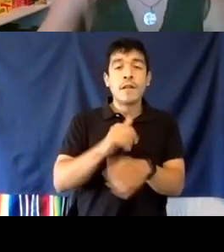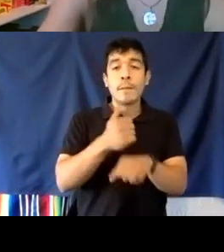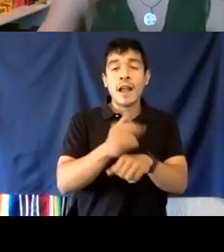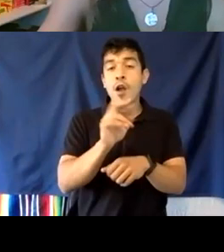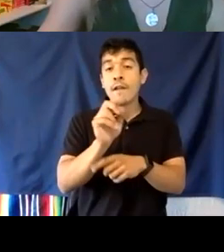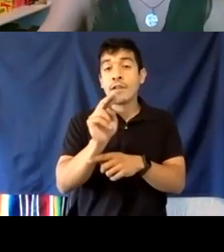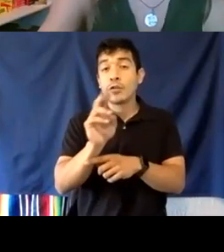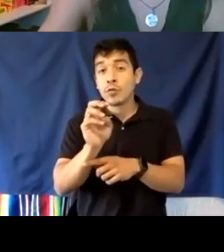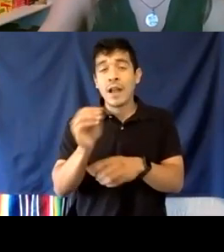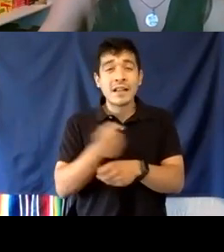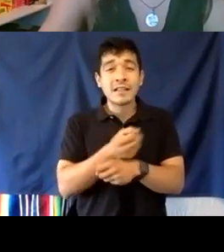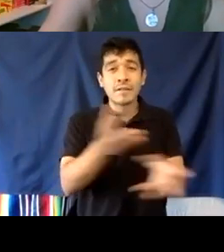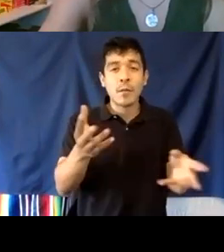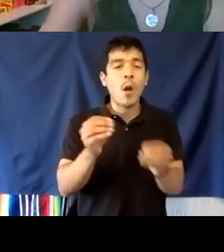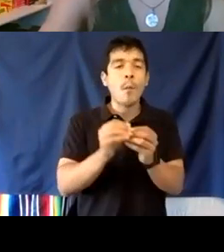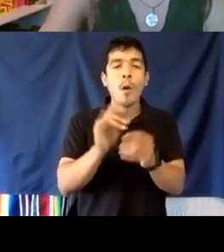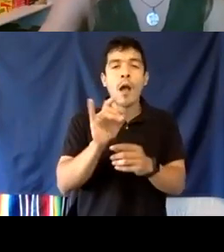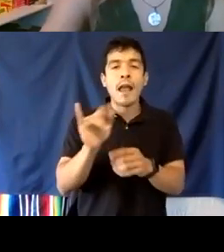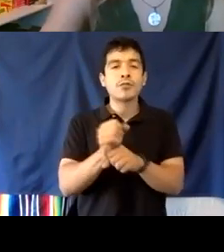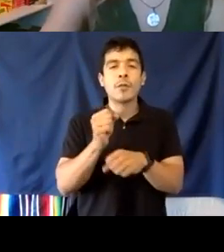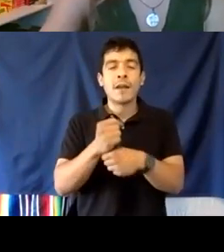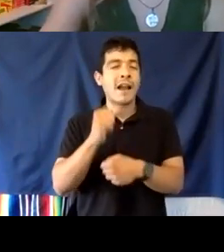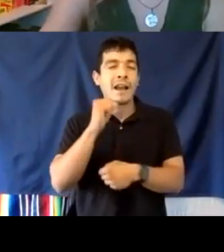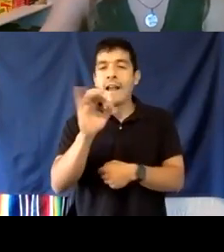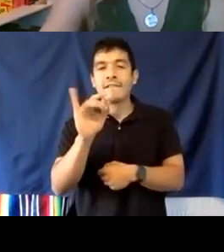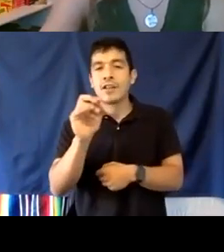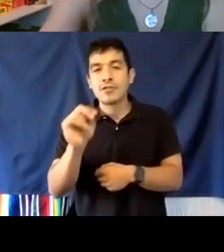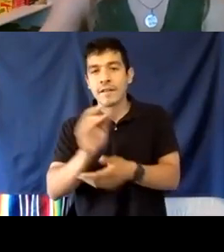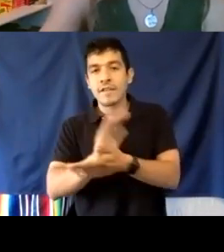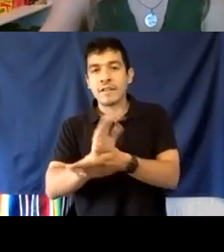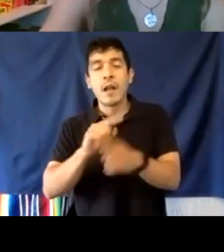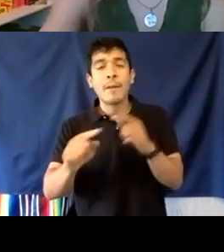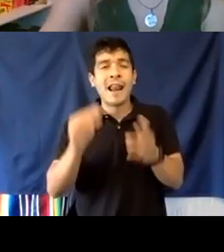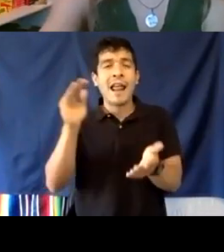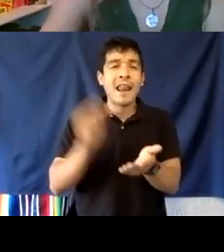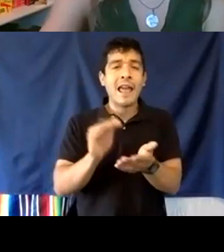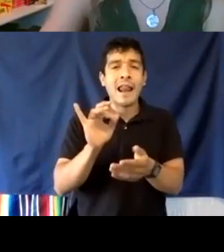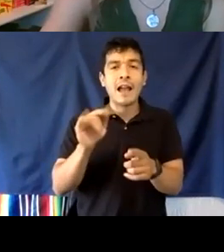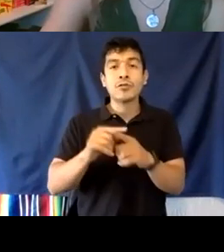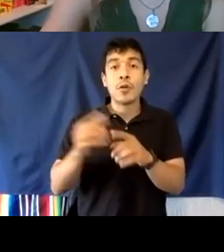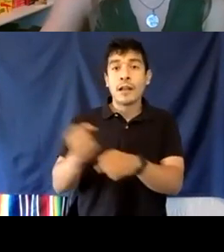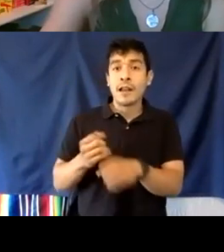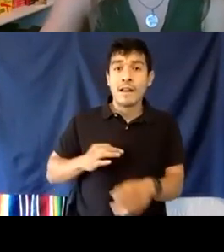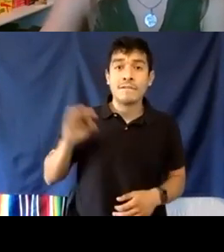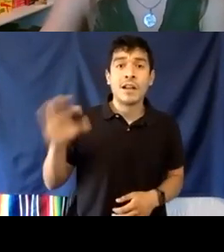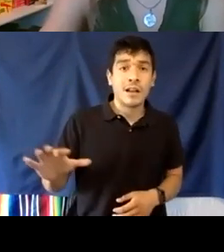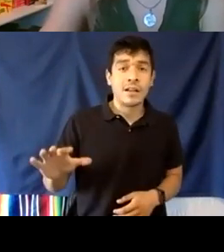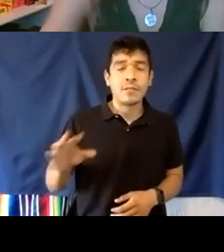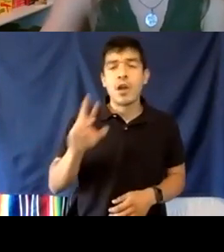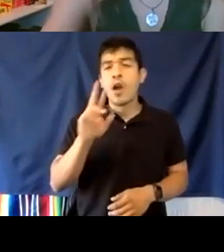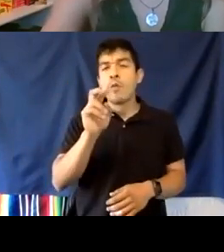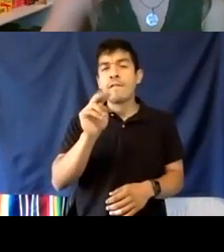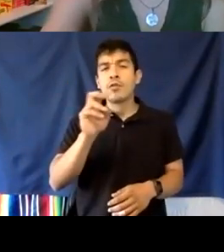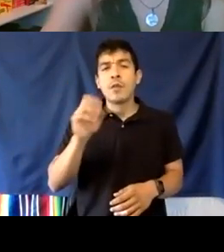more likely to make nonfiction films, but much less likely than white makers to get film funding, documentary revenue, and personal income